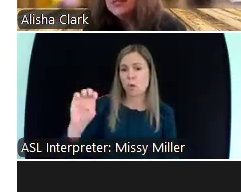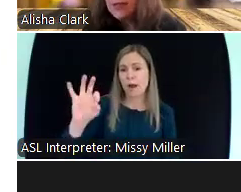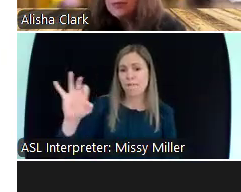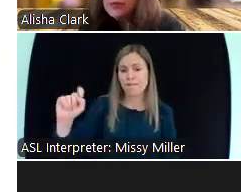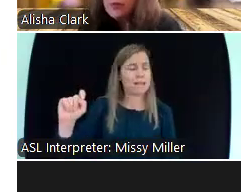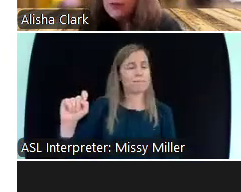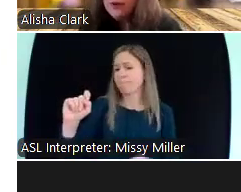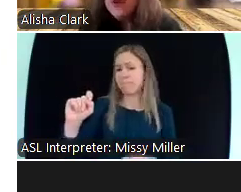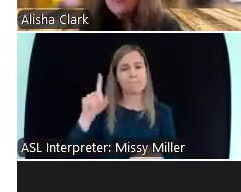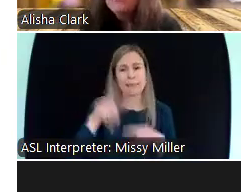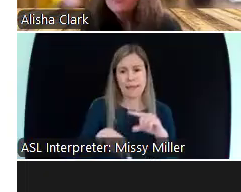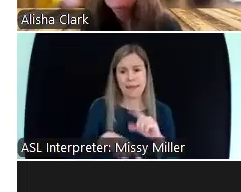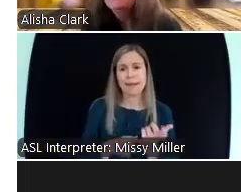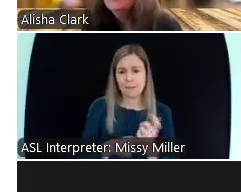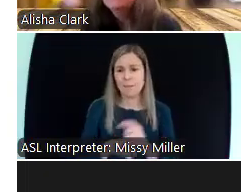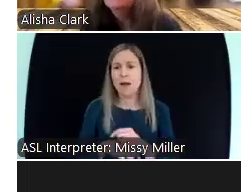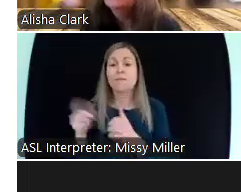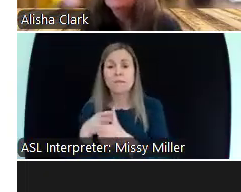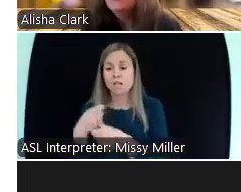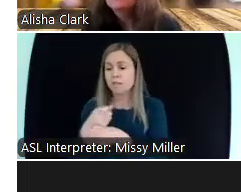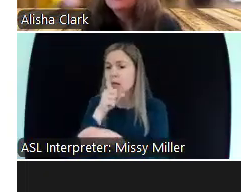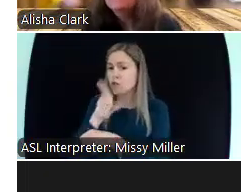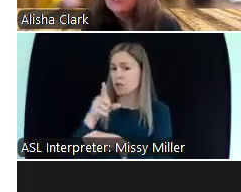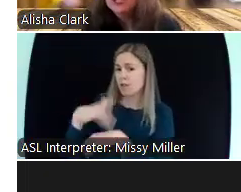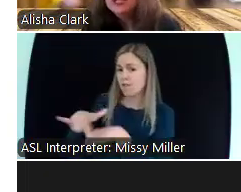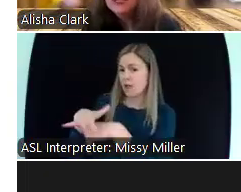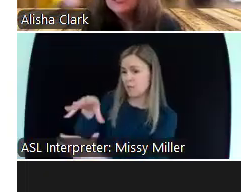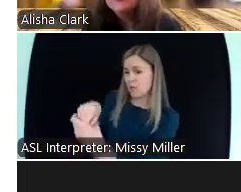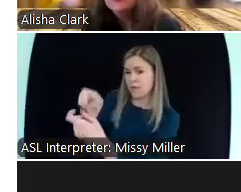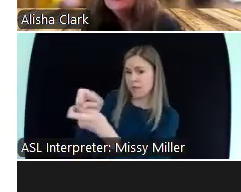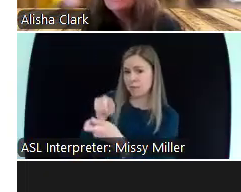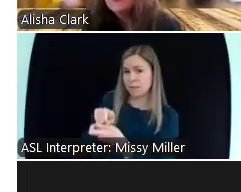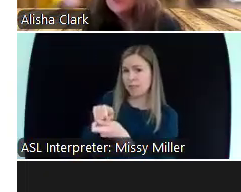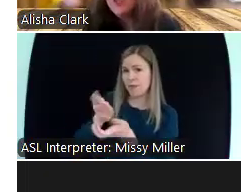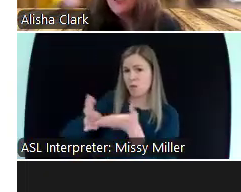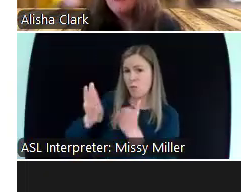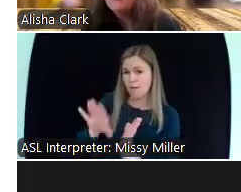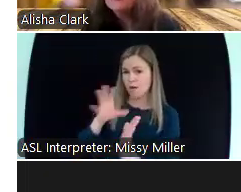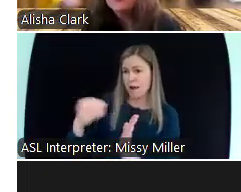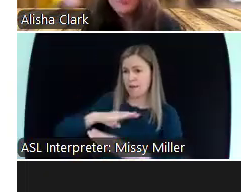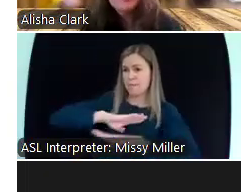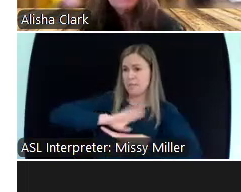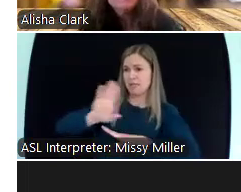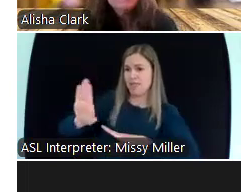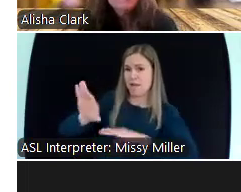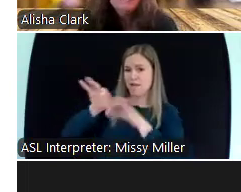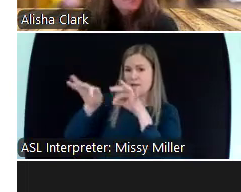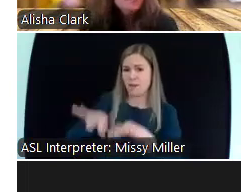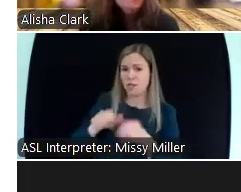is available in the waiver and that it meets those waiver definitions, since this is a very high level slide.